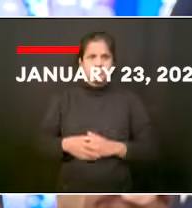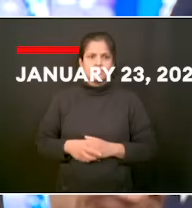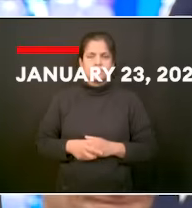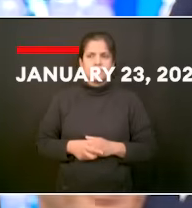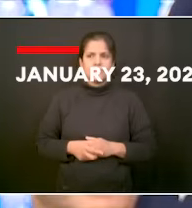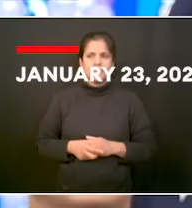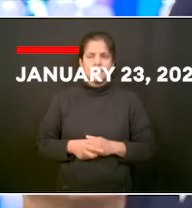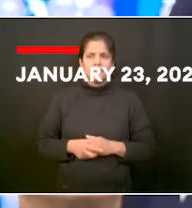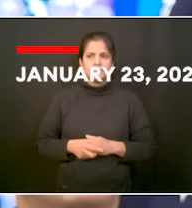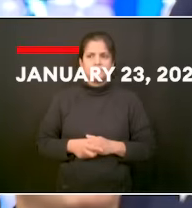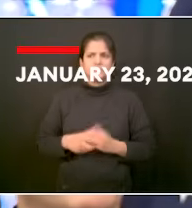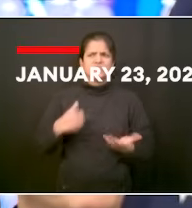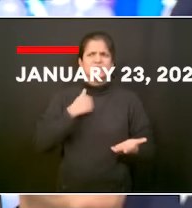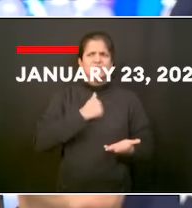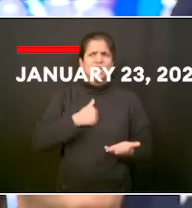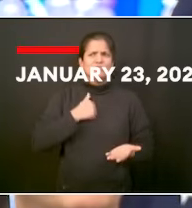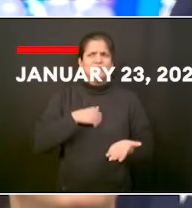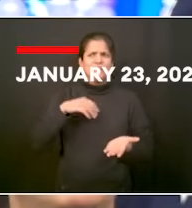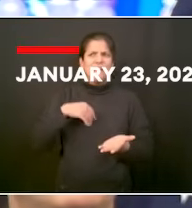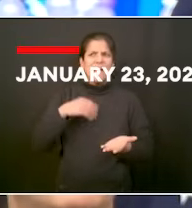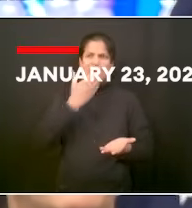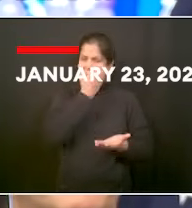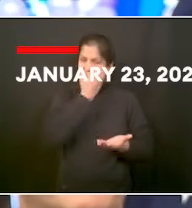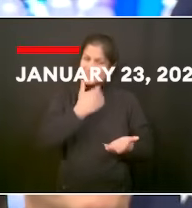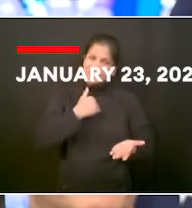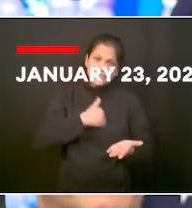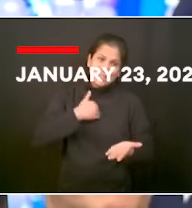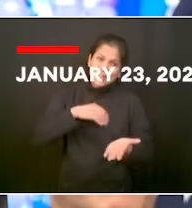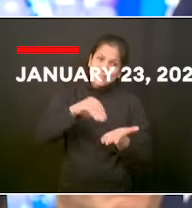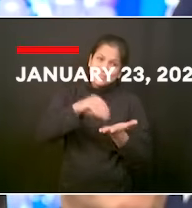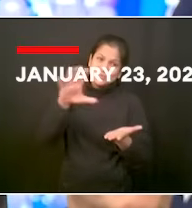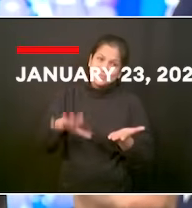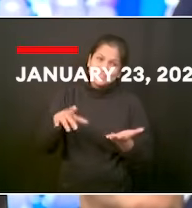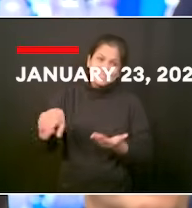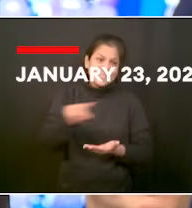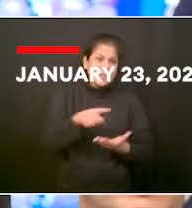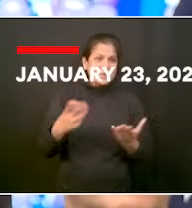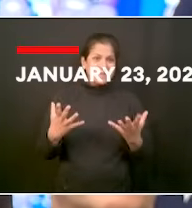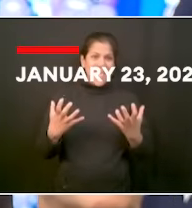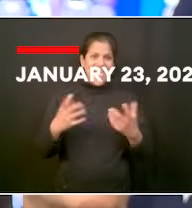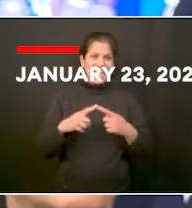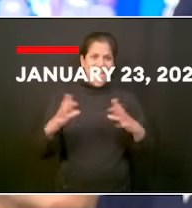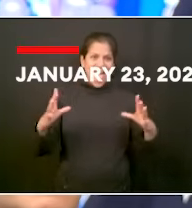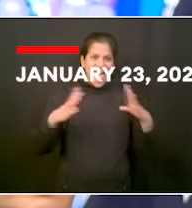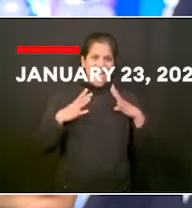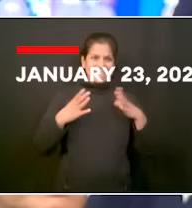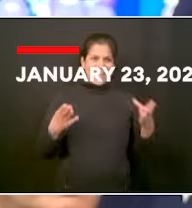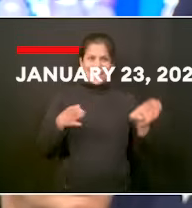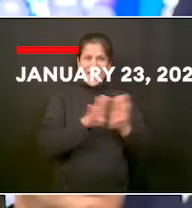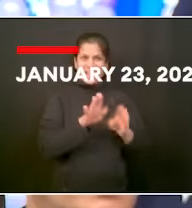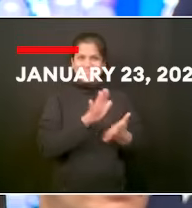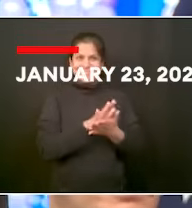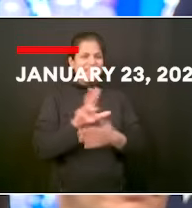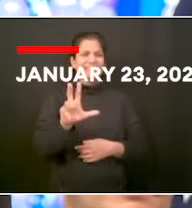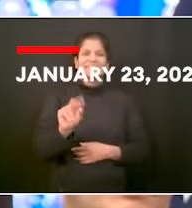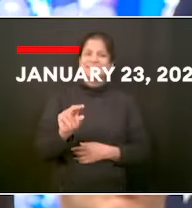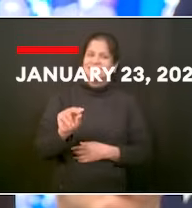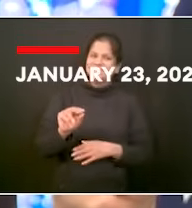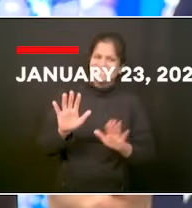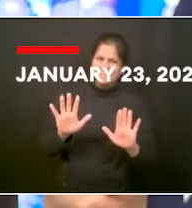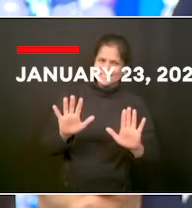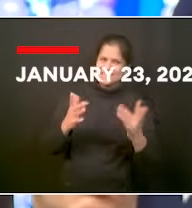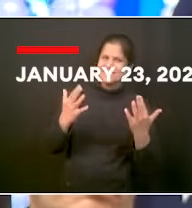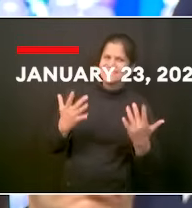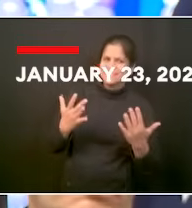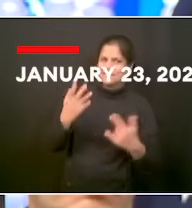not be the case. We will also be canceling PSAL activities on Sunday. Throughout every step of this storm, city government is